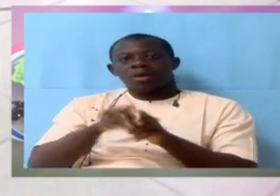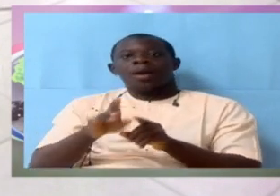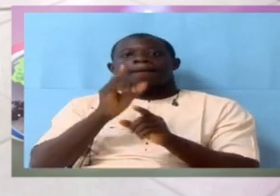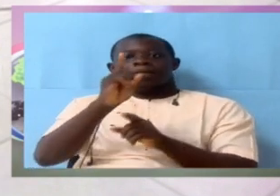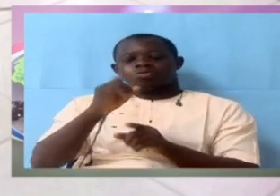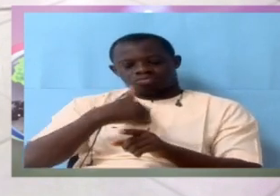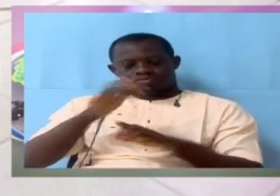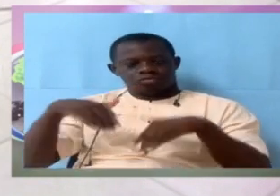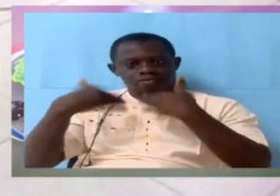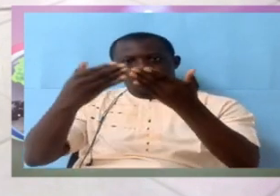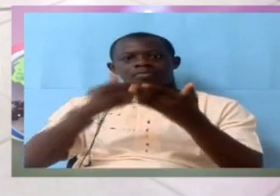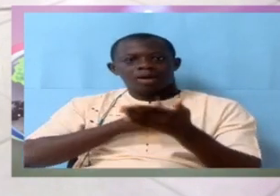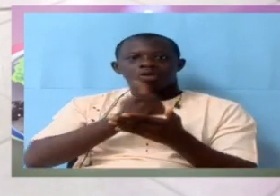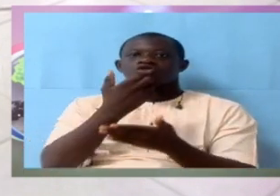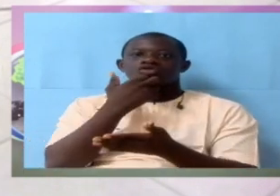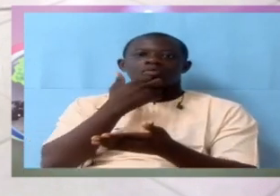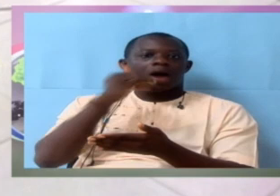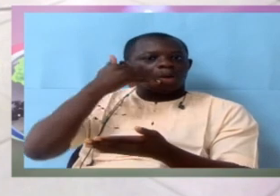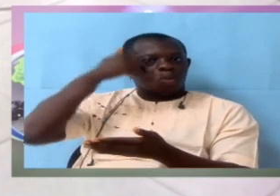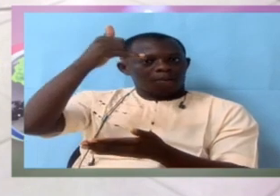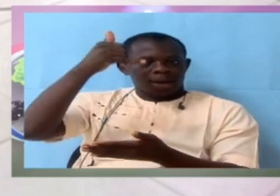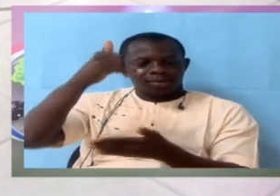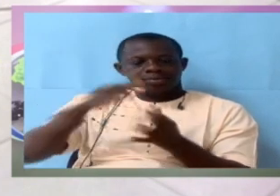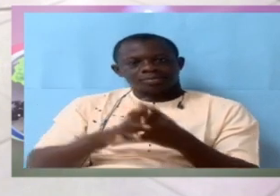But I will give you my telephone number.